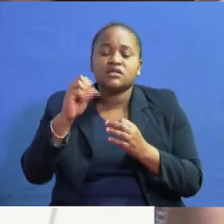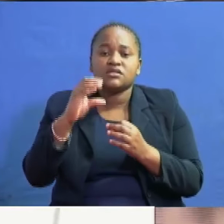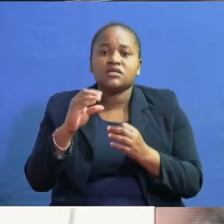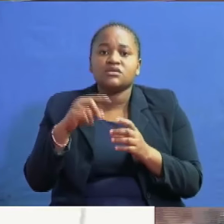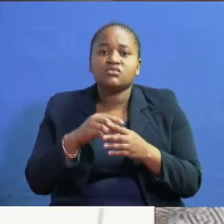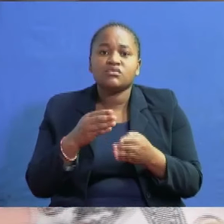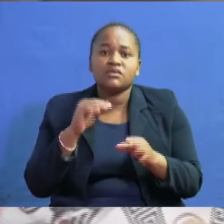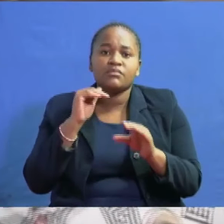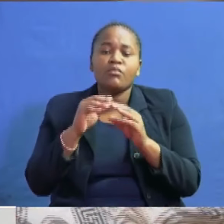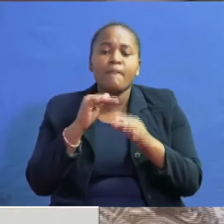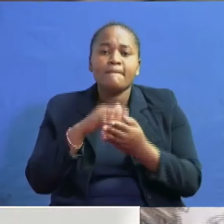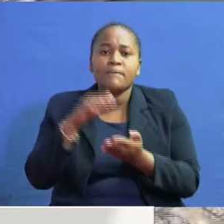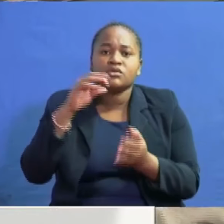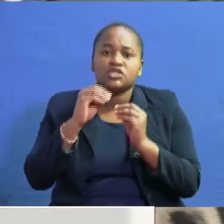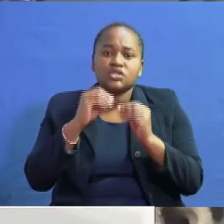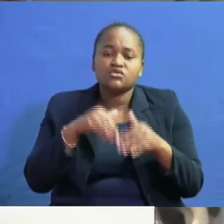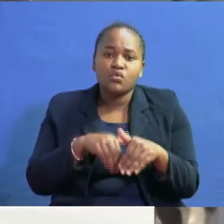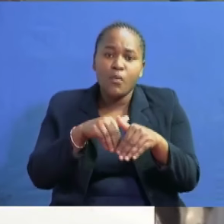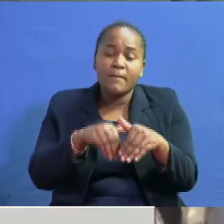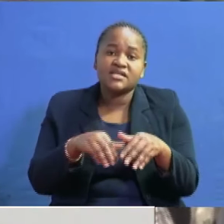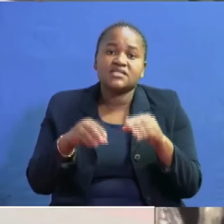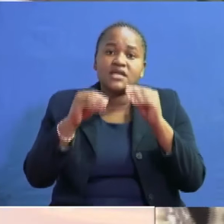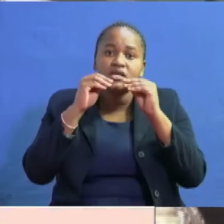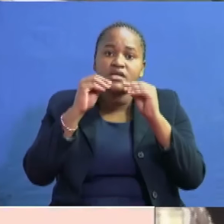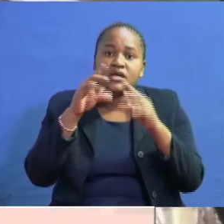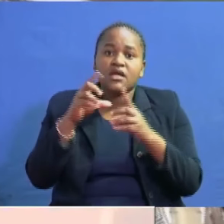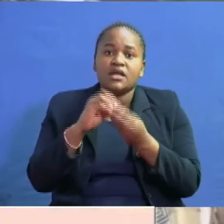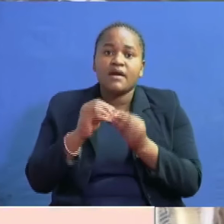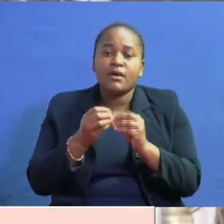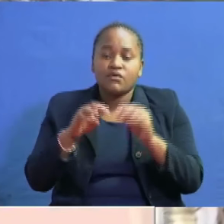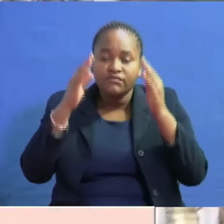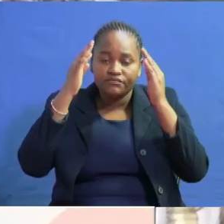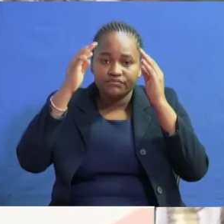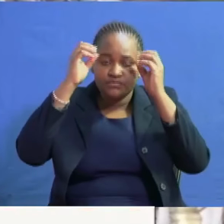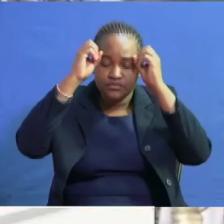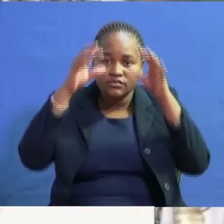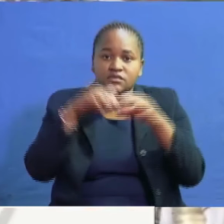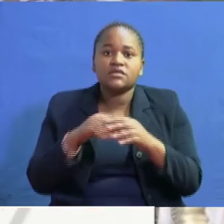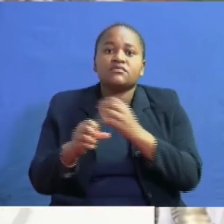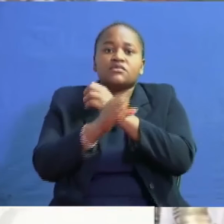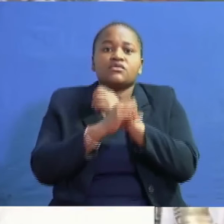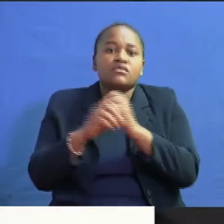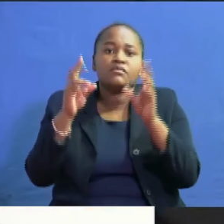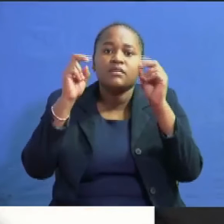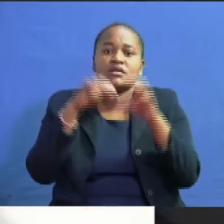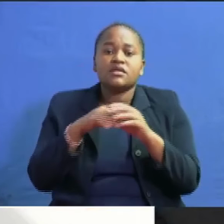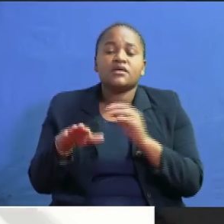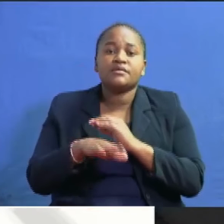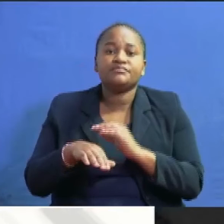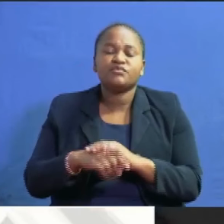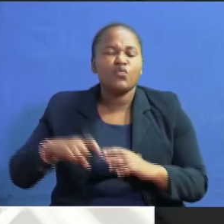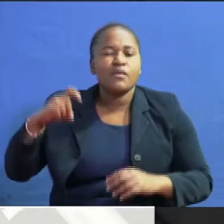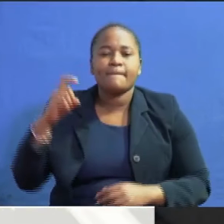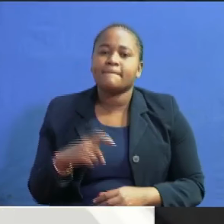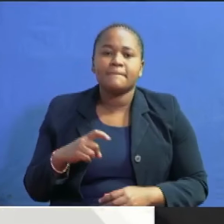is to post more teachers to match the enrollment and replace teachers who fled due to insecurity in the area.